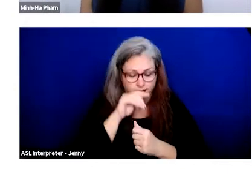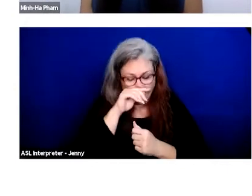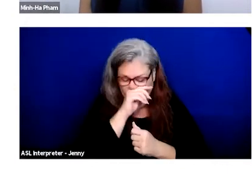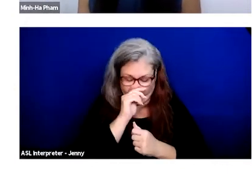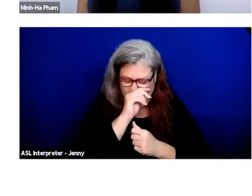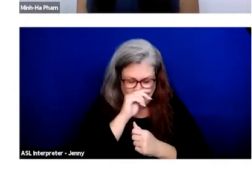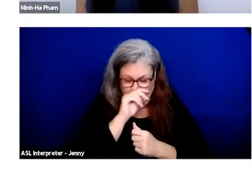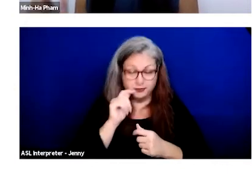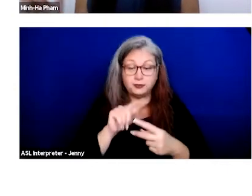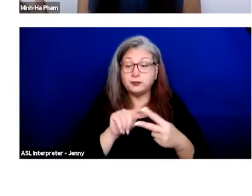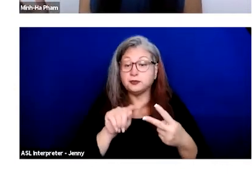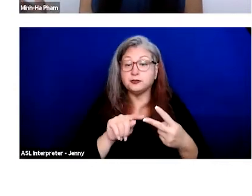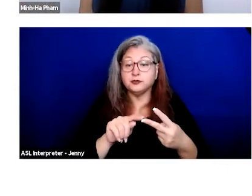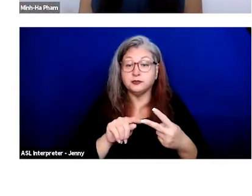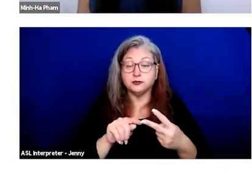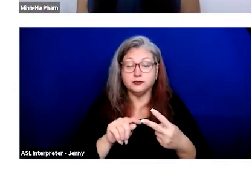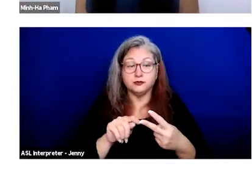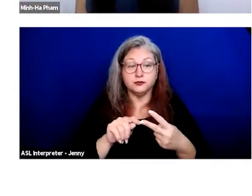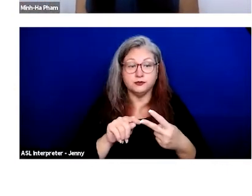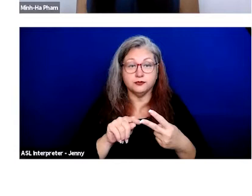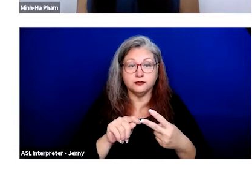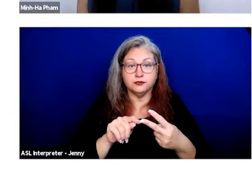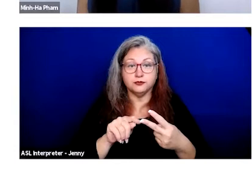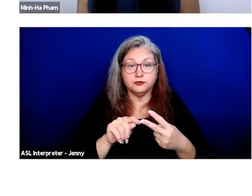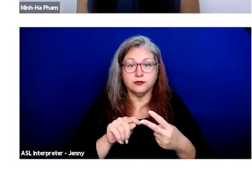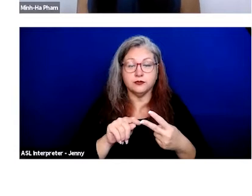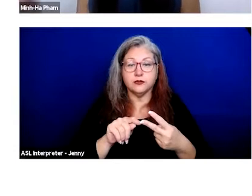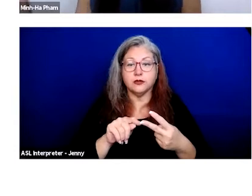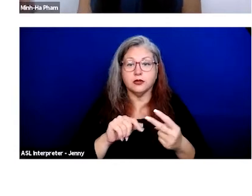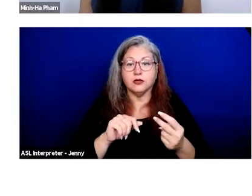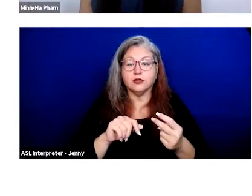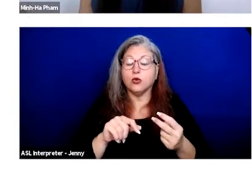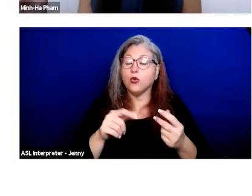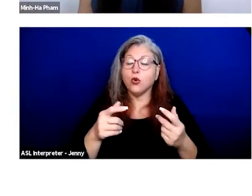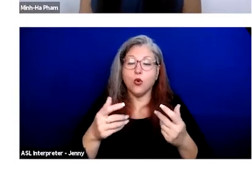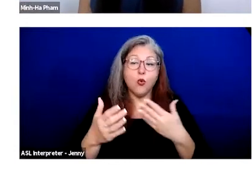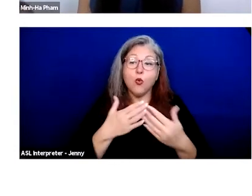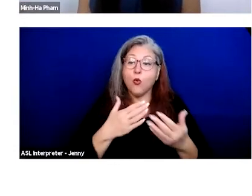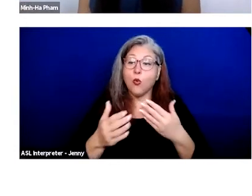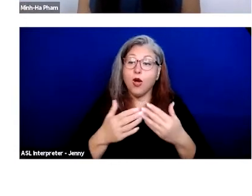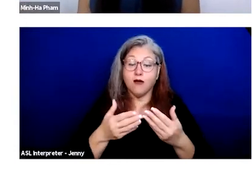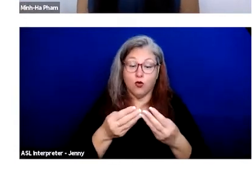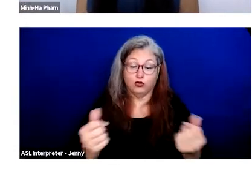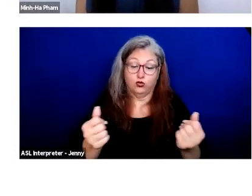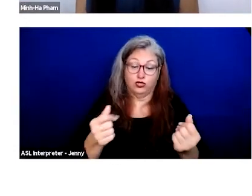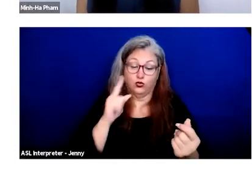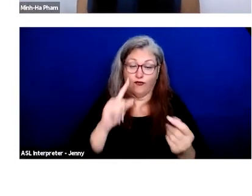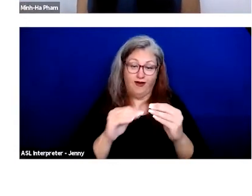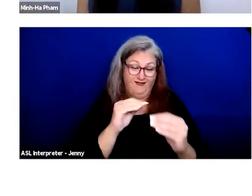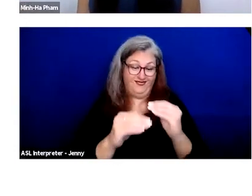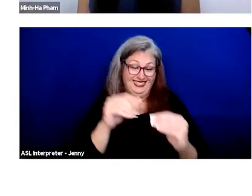Second, my second provocation is that any solution for fixing fashion